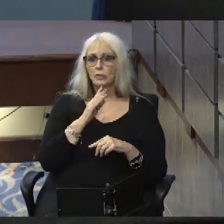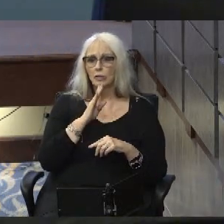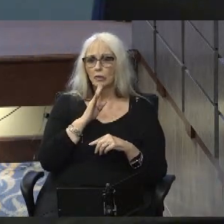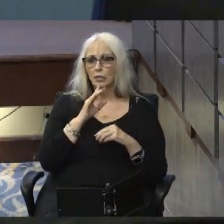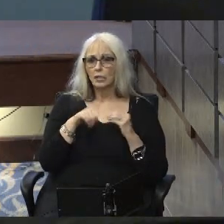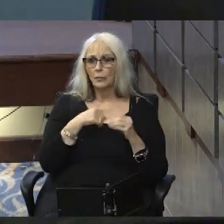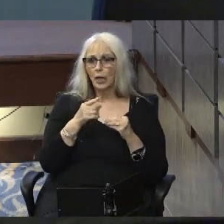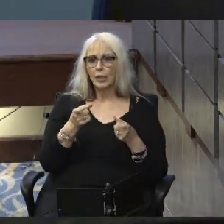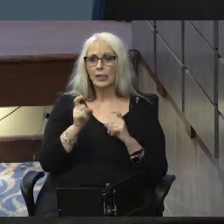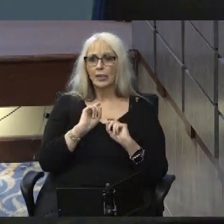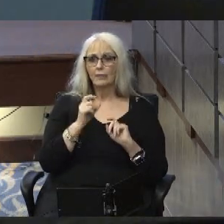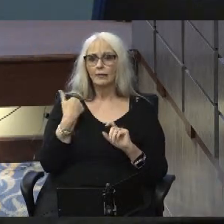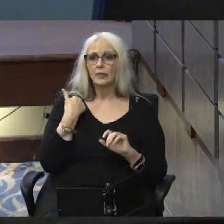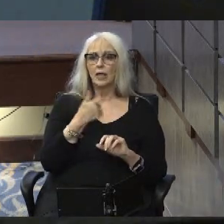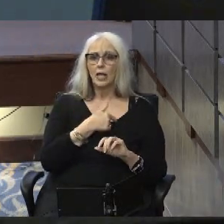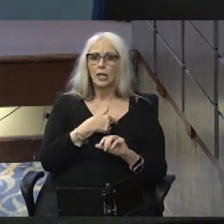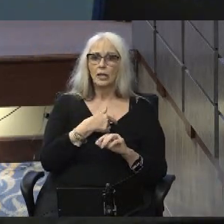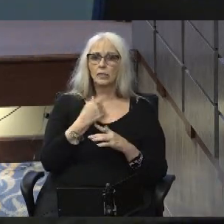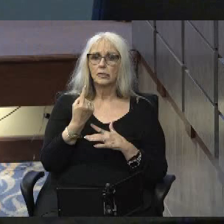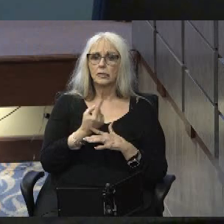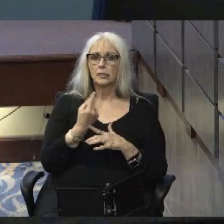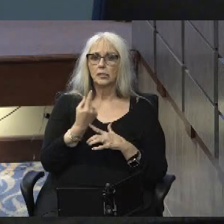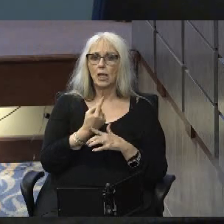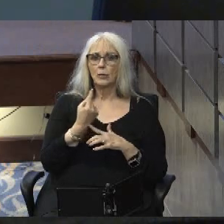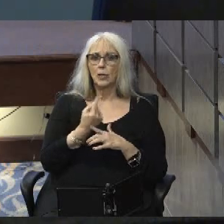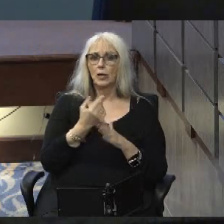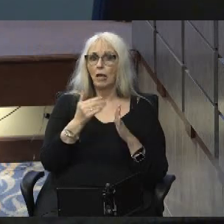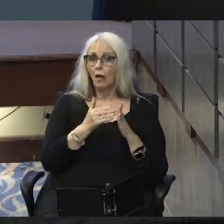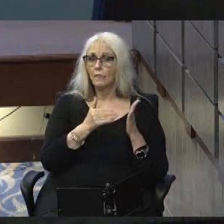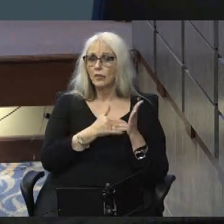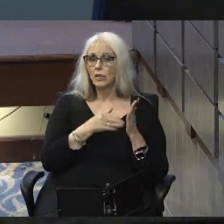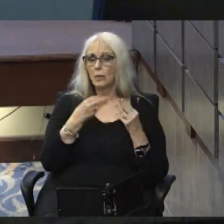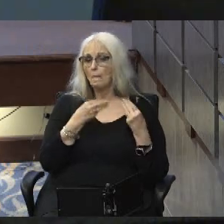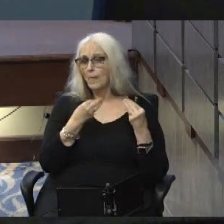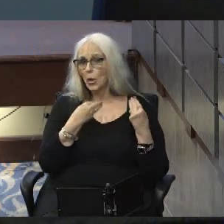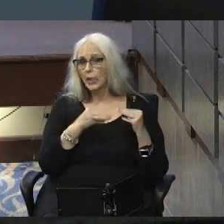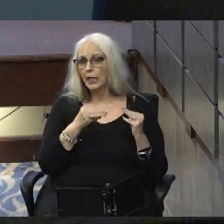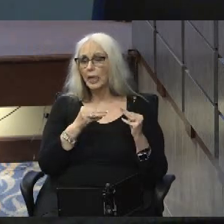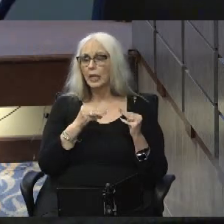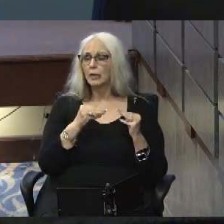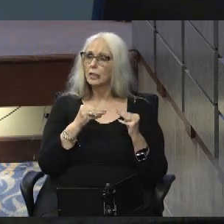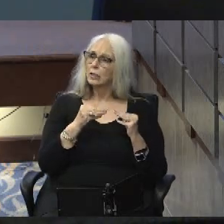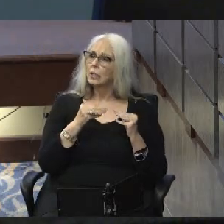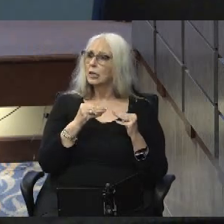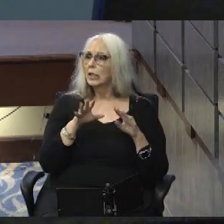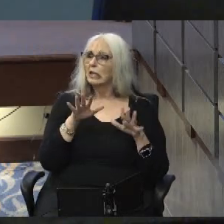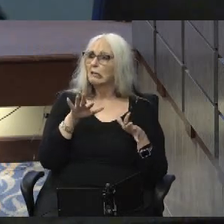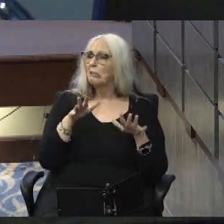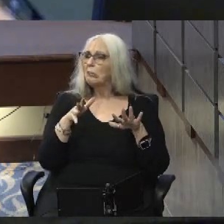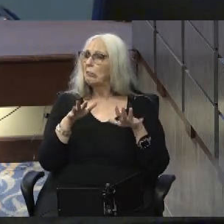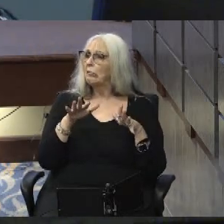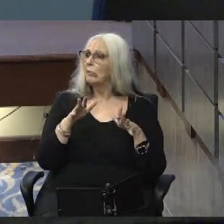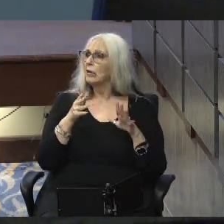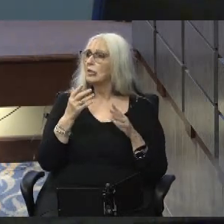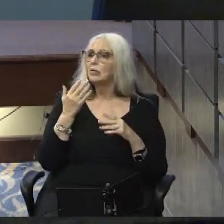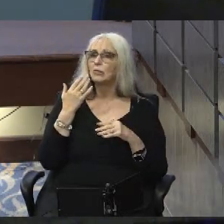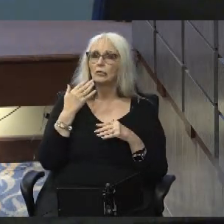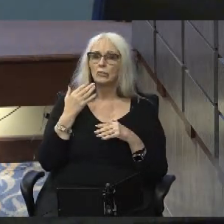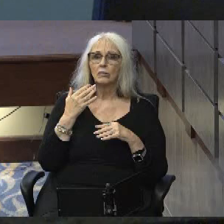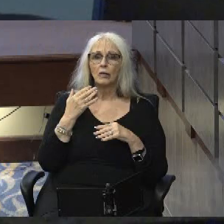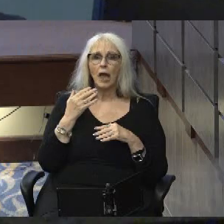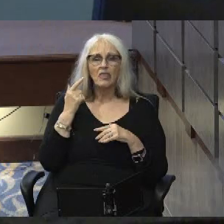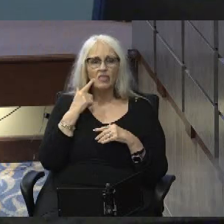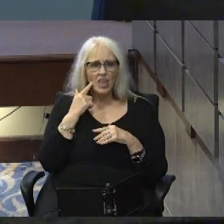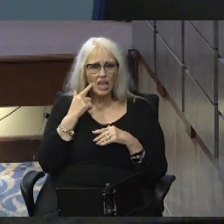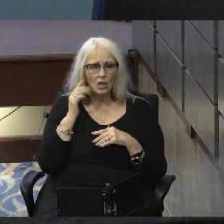mean, it gives us something to, oftentimes marketing can kind of get fluffy and you don't know what you have. I think